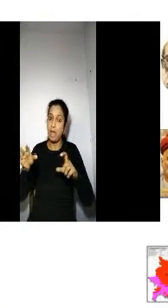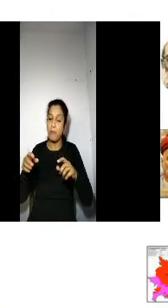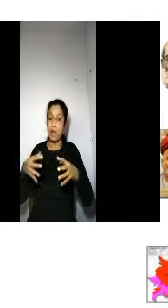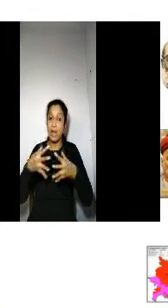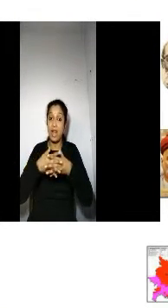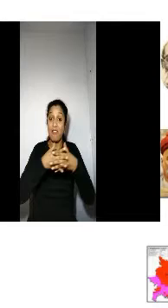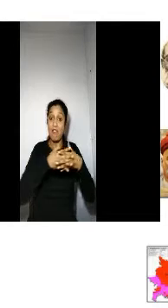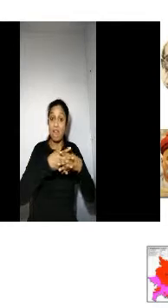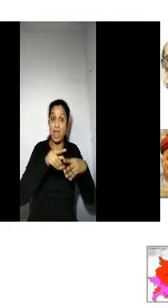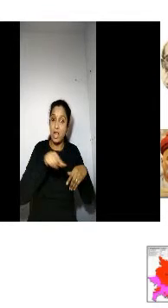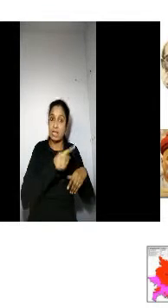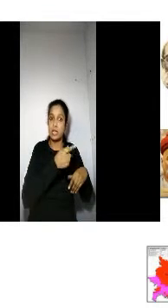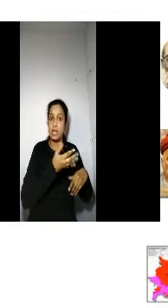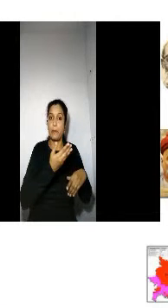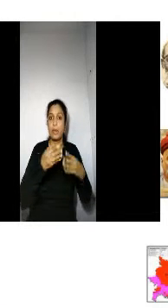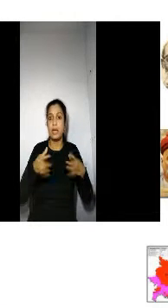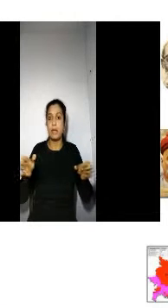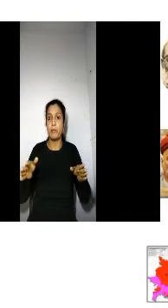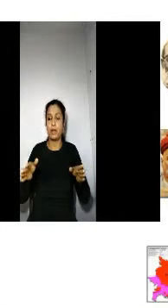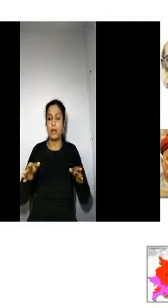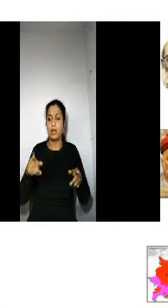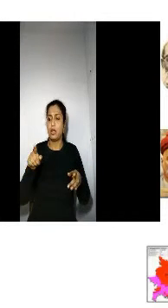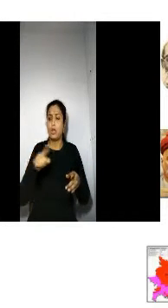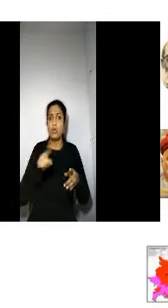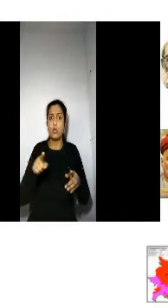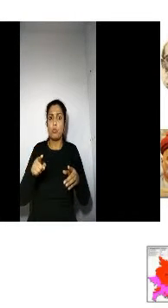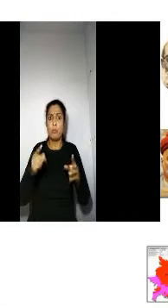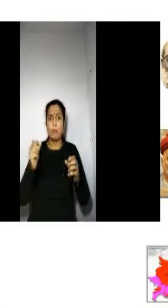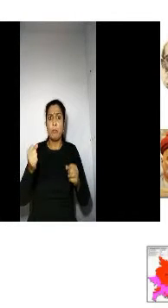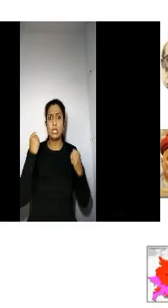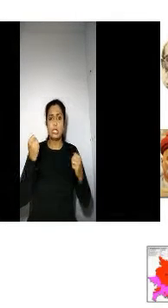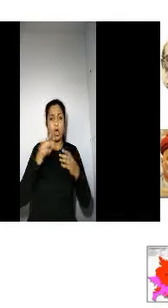to suppress these